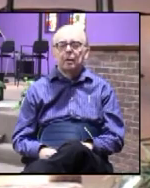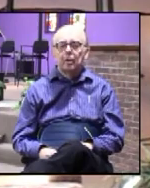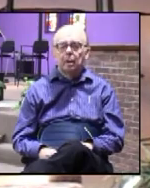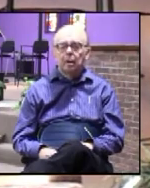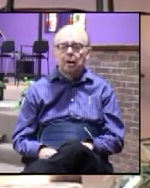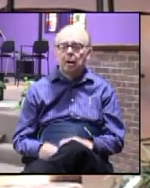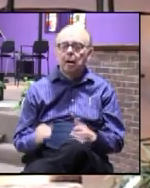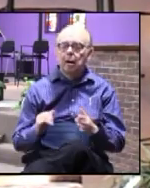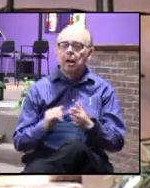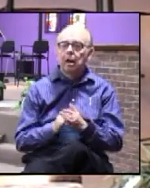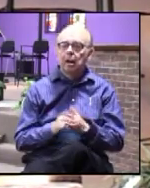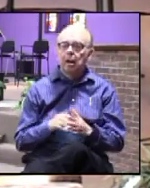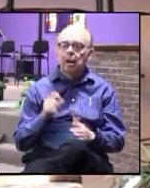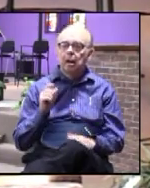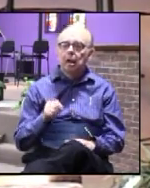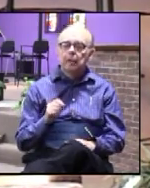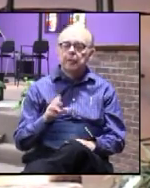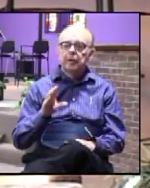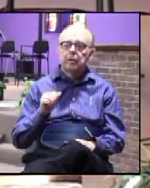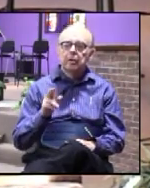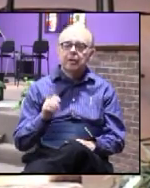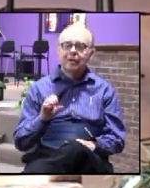And that is, I'm going to pick on Carol.